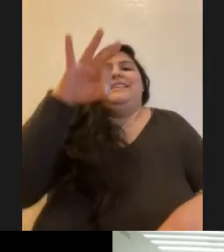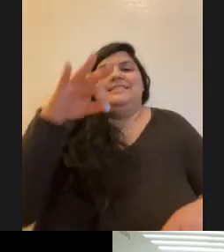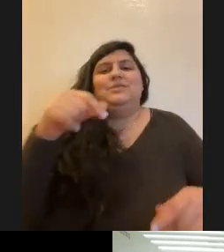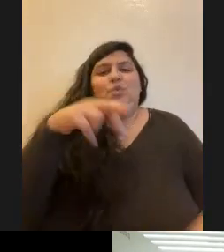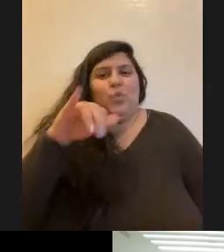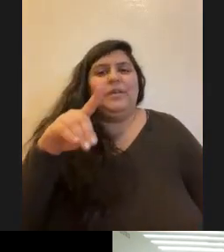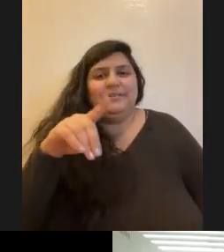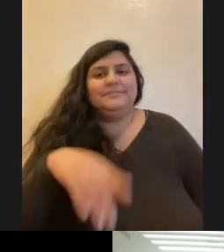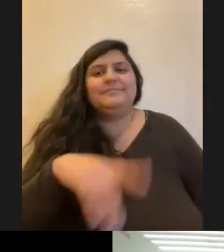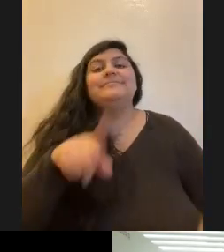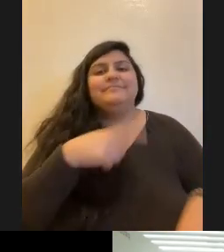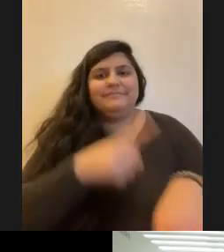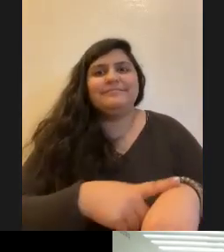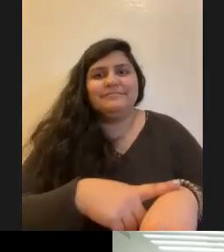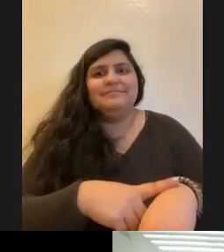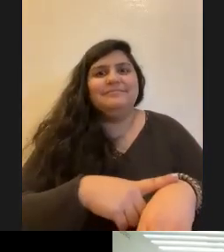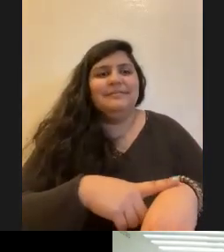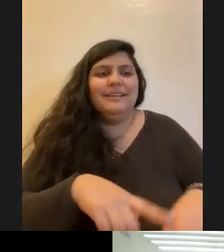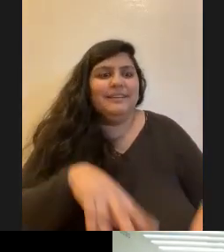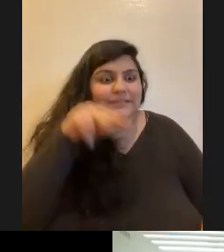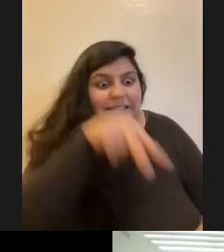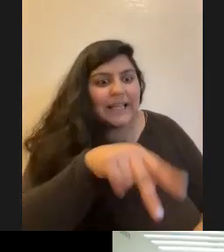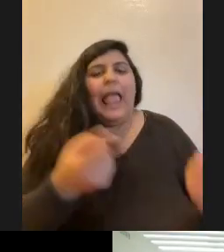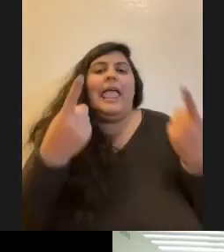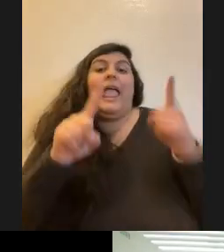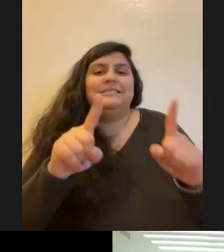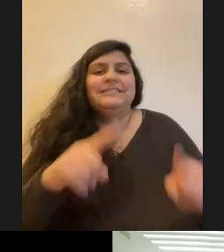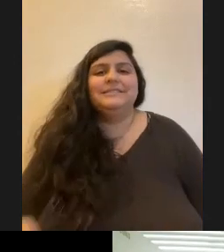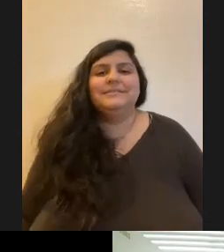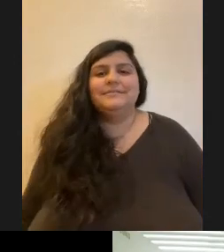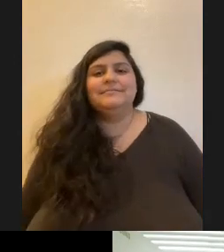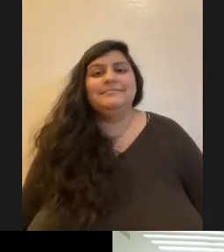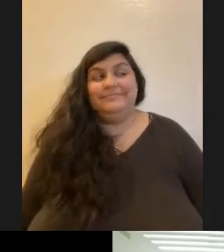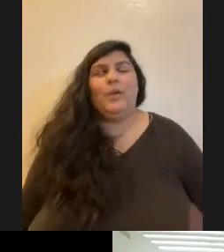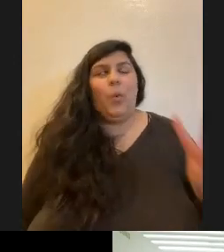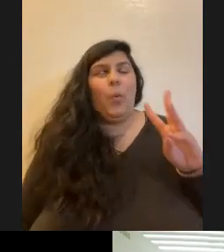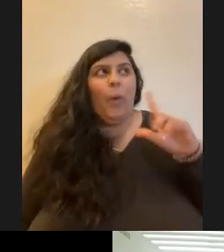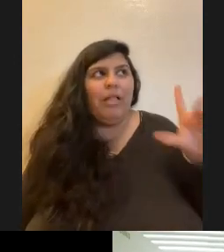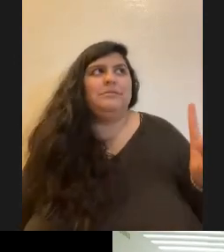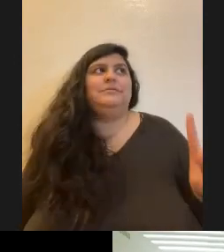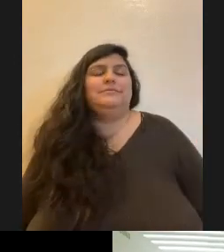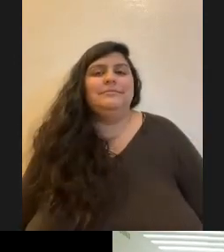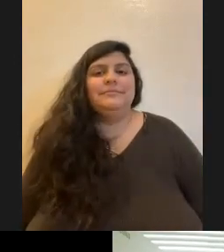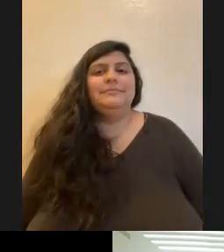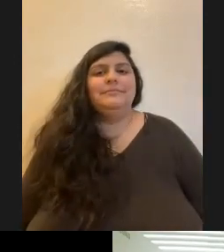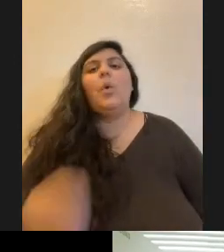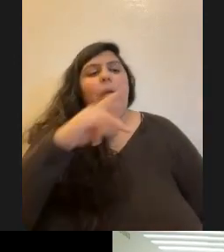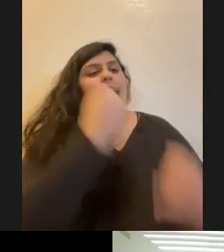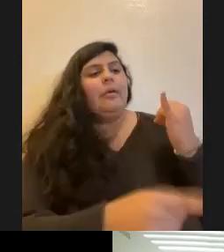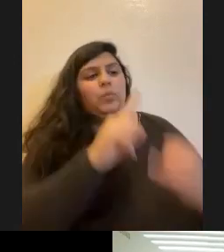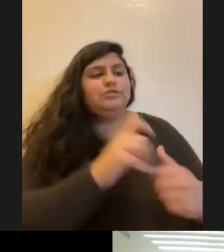the sightings of those squid have been by accident, basically. Pretty wild. Okay. Last